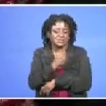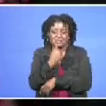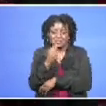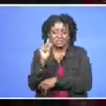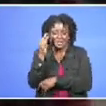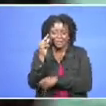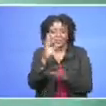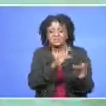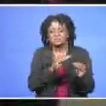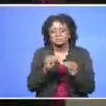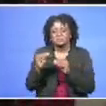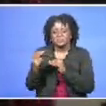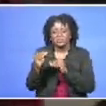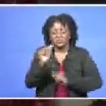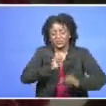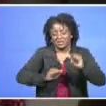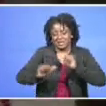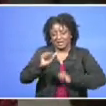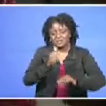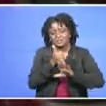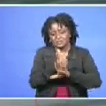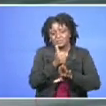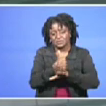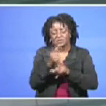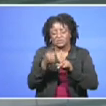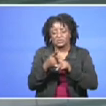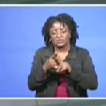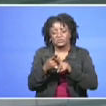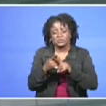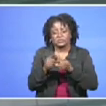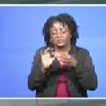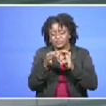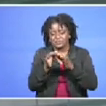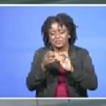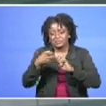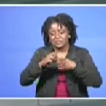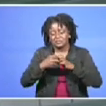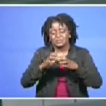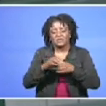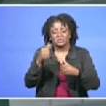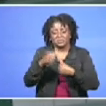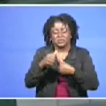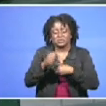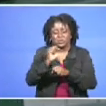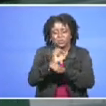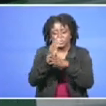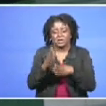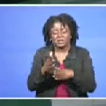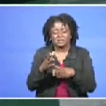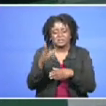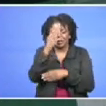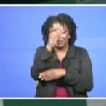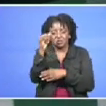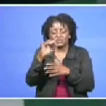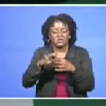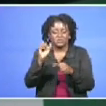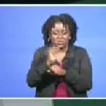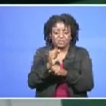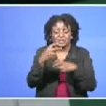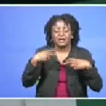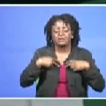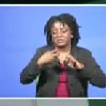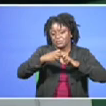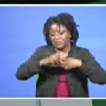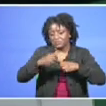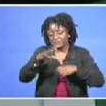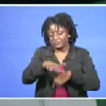moving aggressively to address the concerns of postal workers. She explained that the Ministry of Works is having difficulty finding parts to